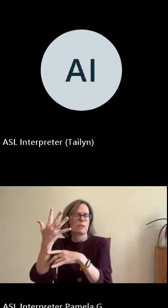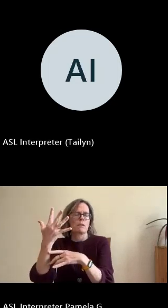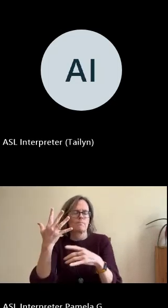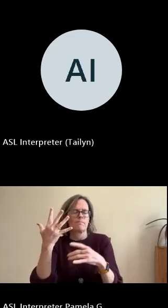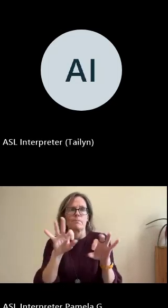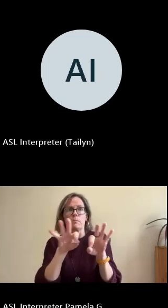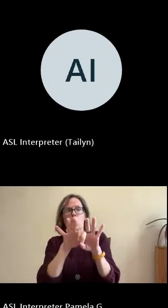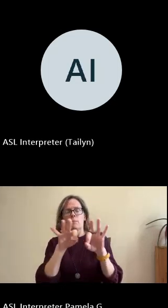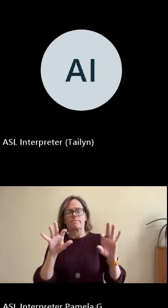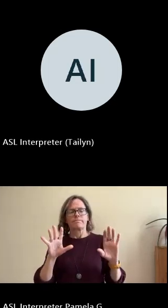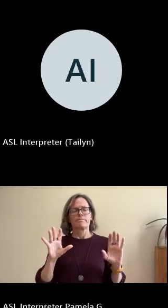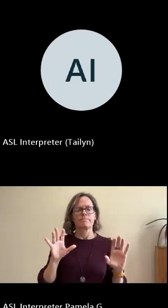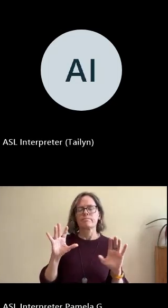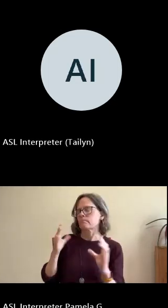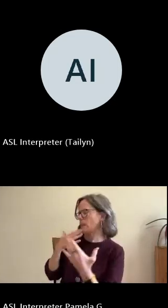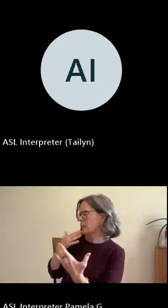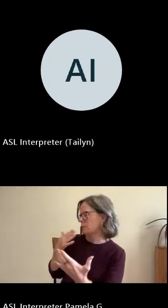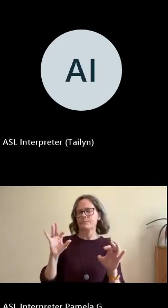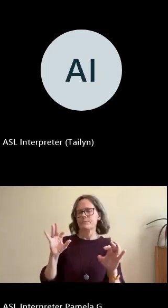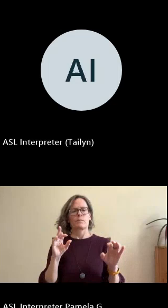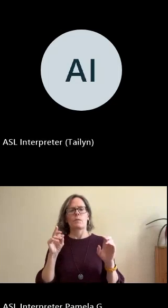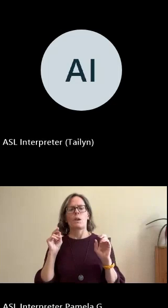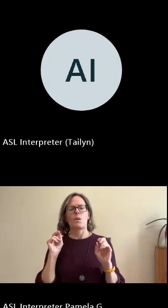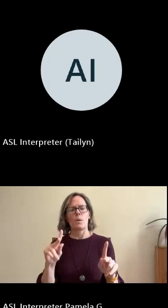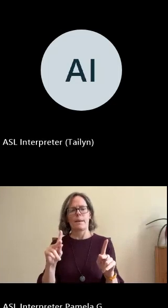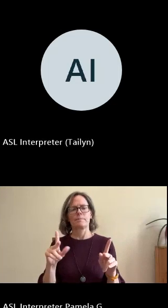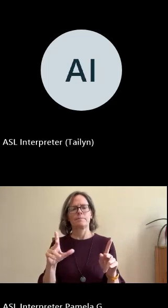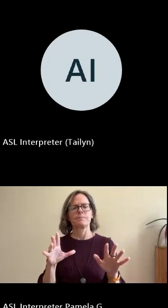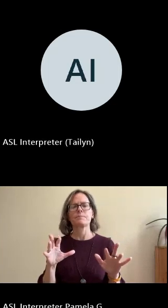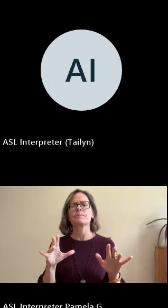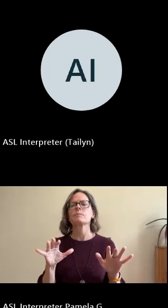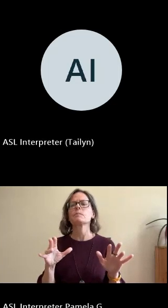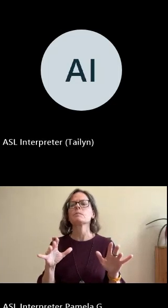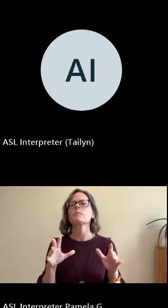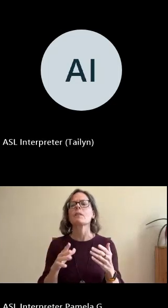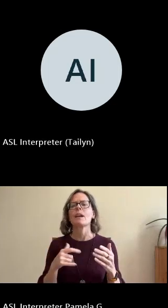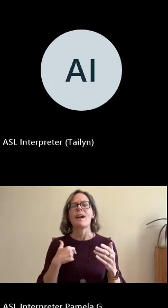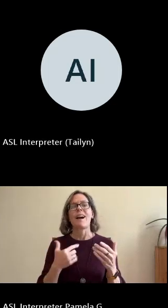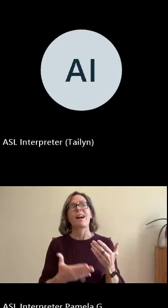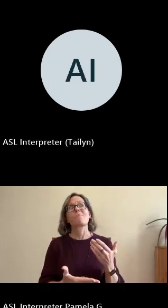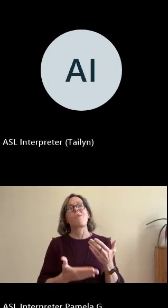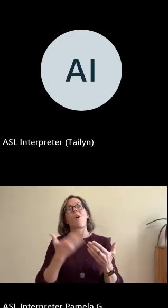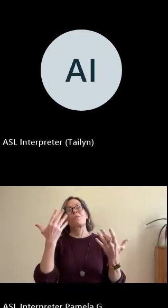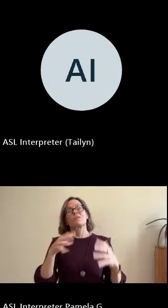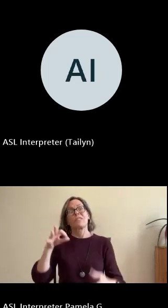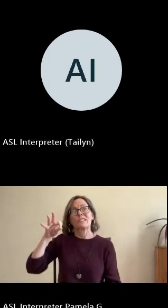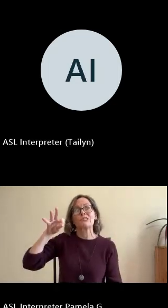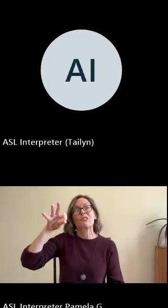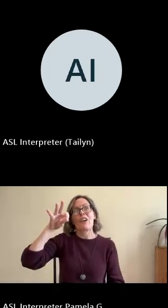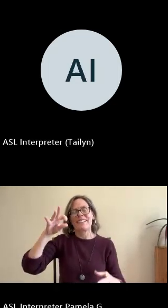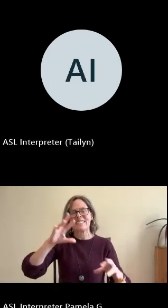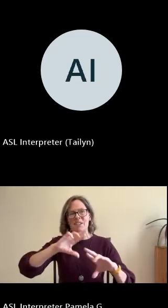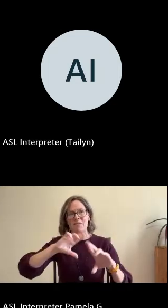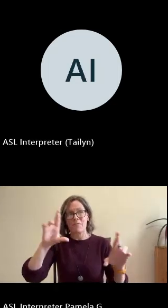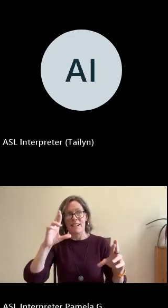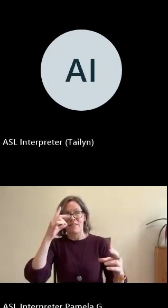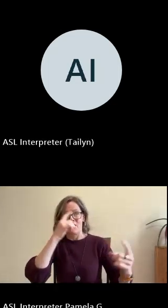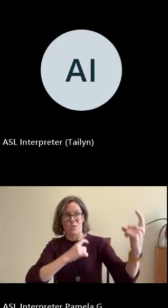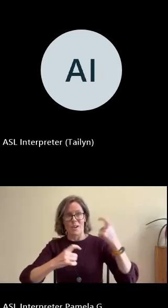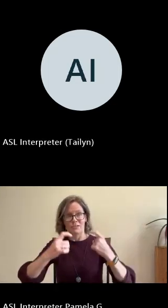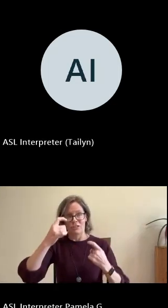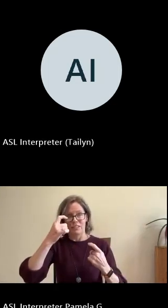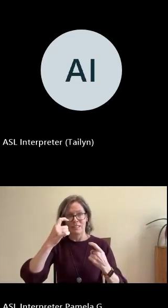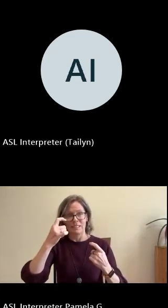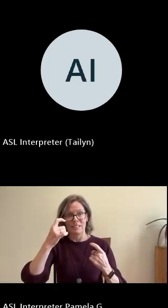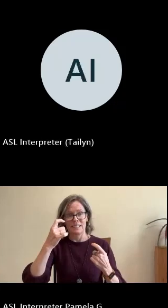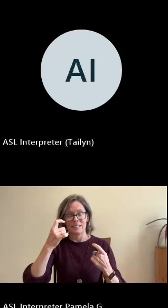make sure that I'm covering other stuff. I'm almost done talking at you, so get your questions ready. Why am I?